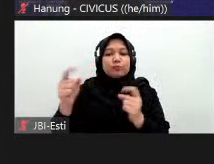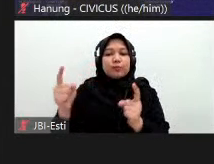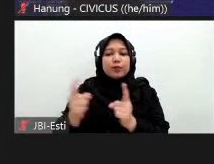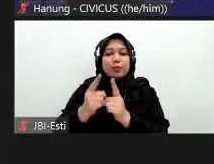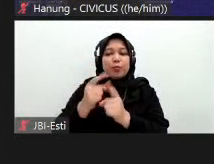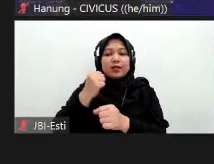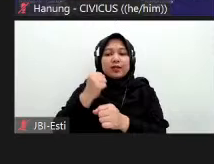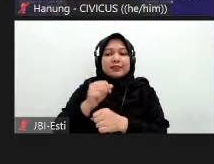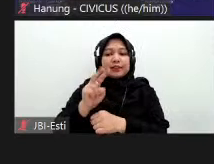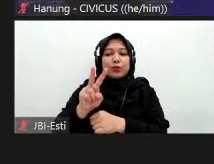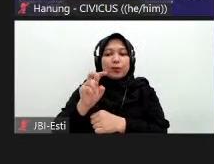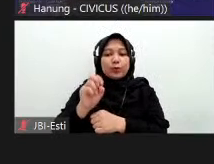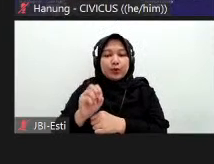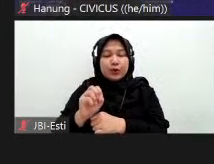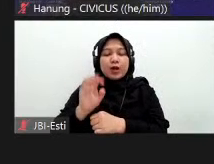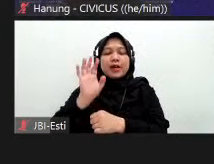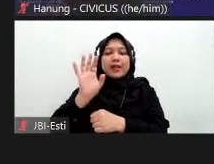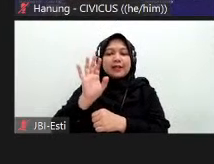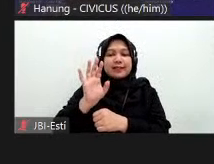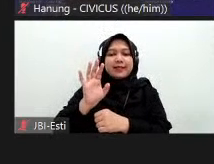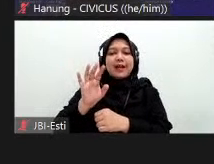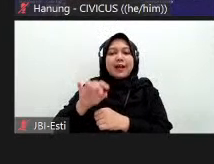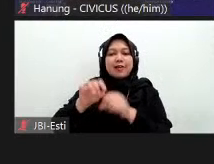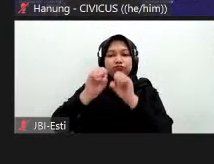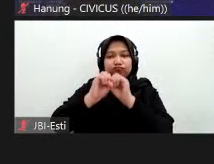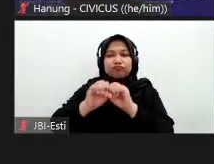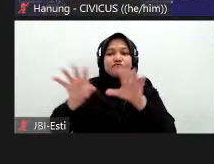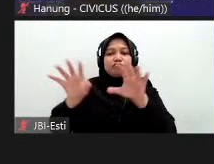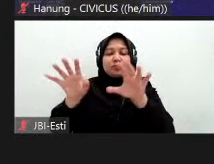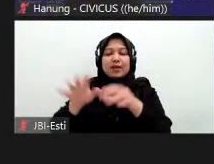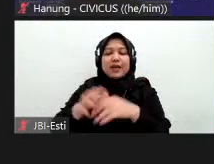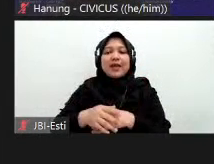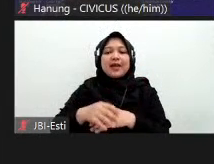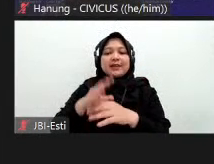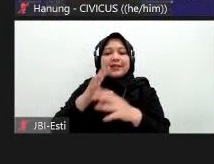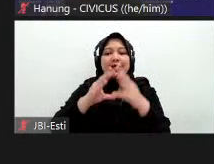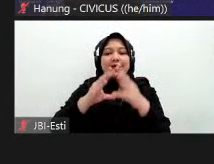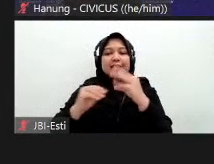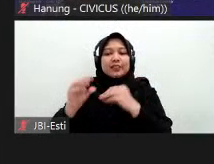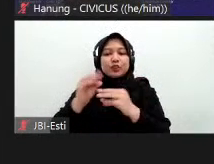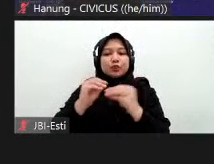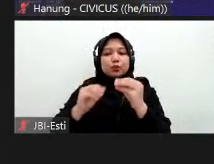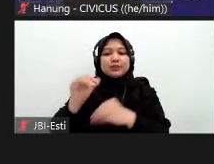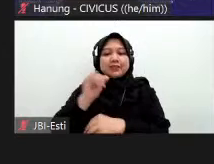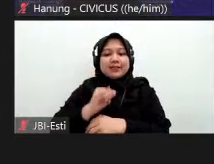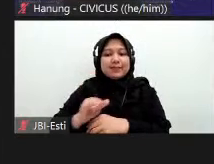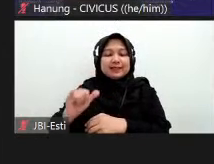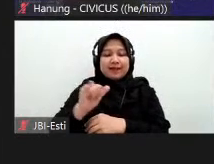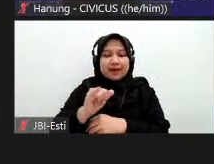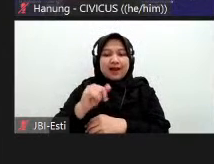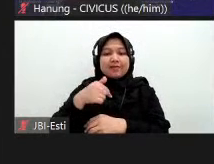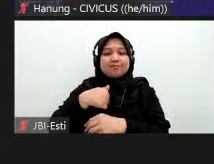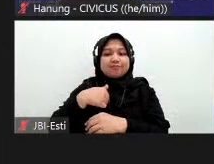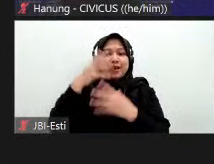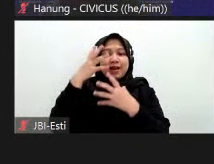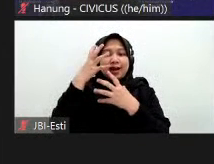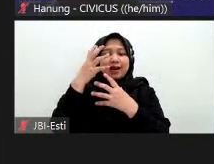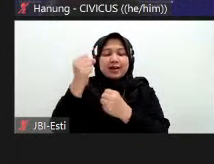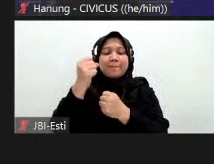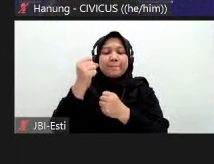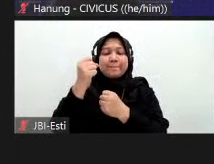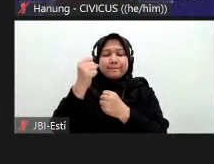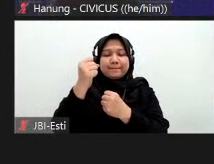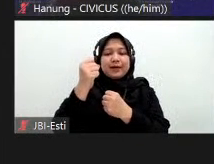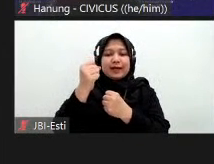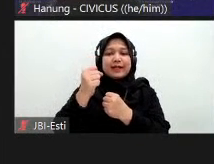C20 meetings with other entities, also counterparts, and discuss it together. And this brainstorm